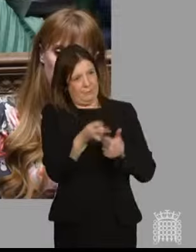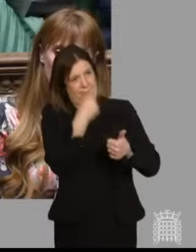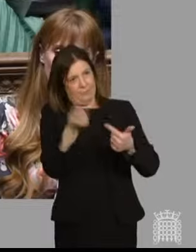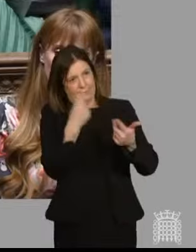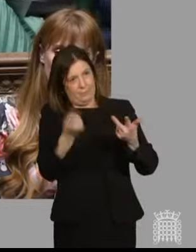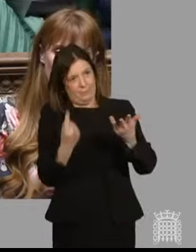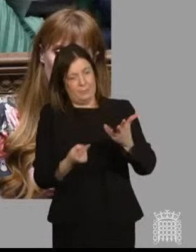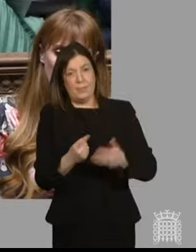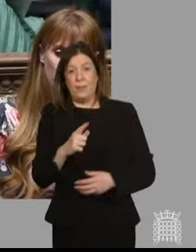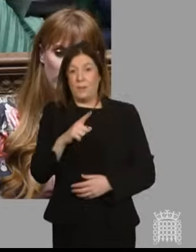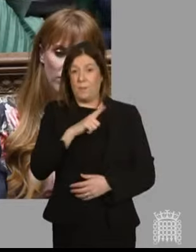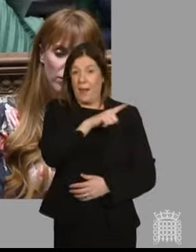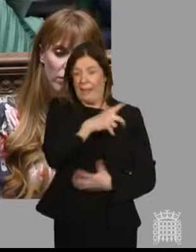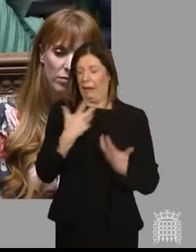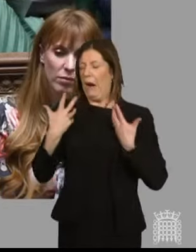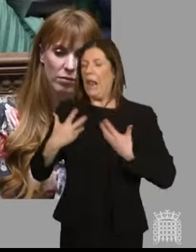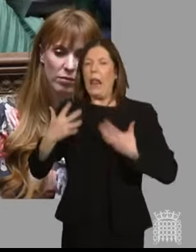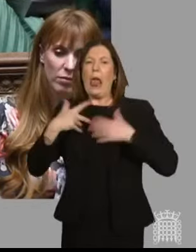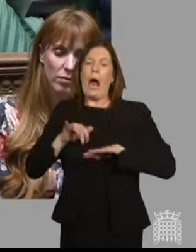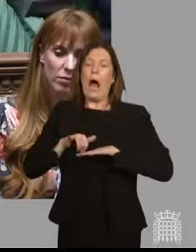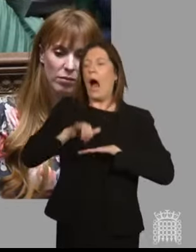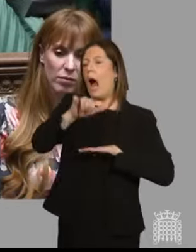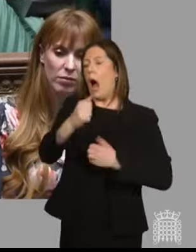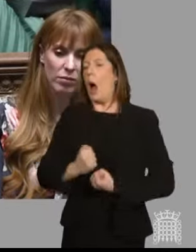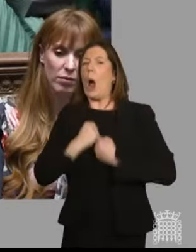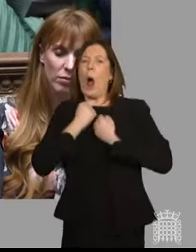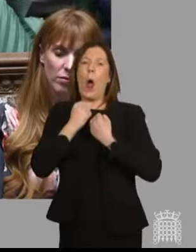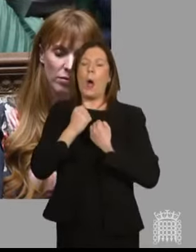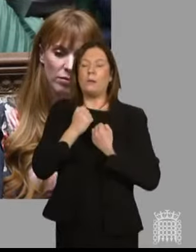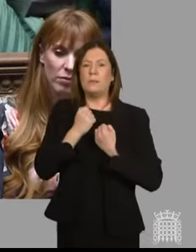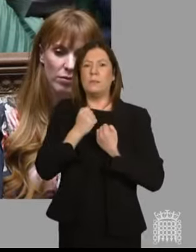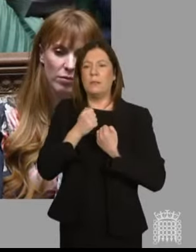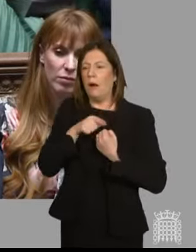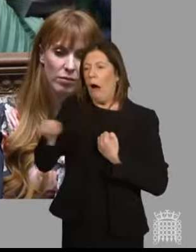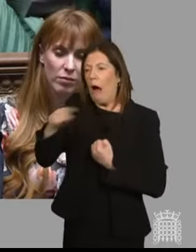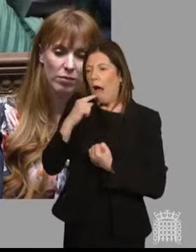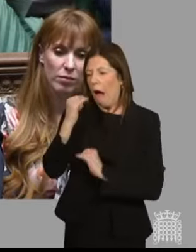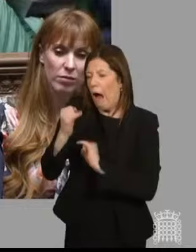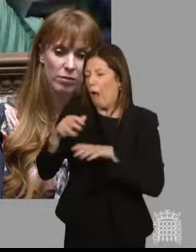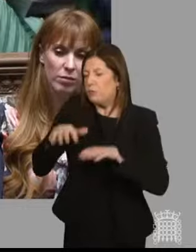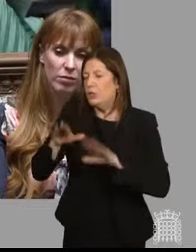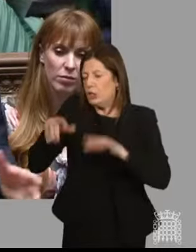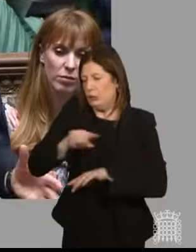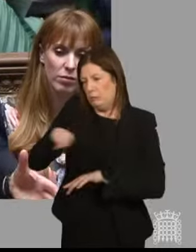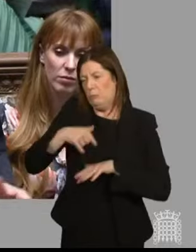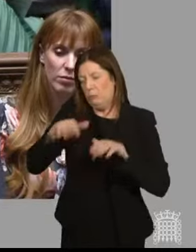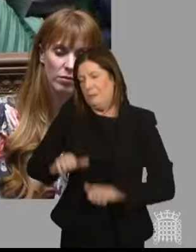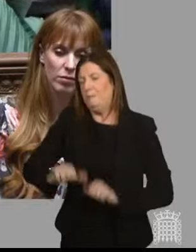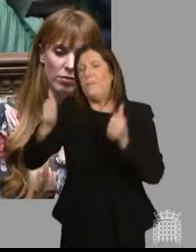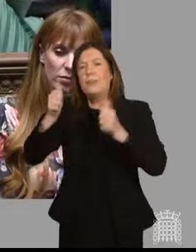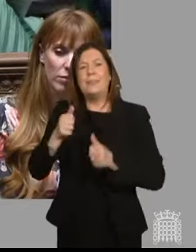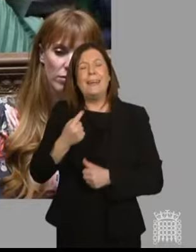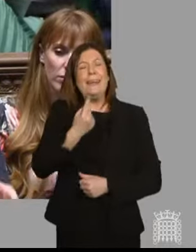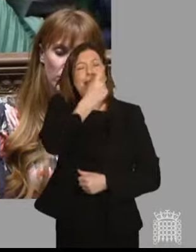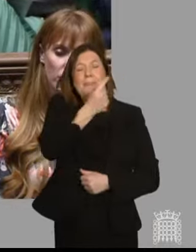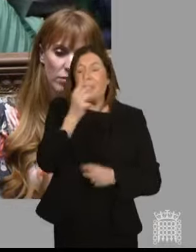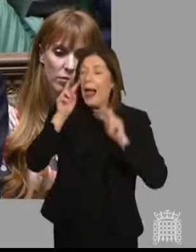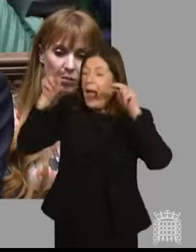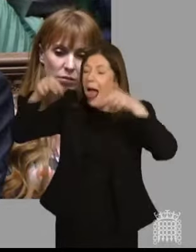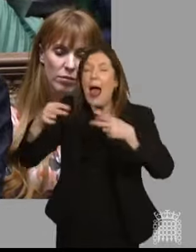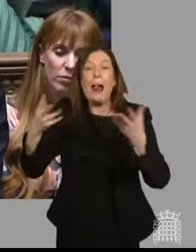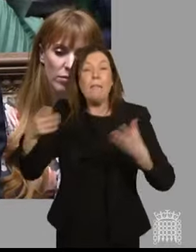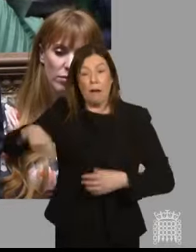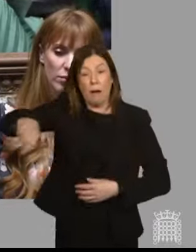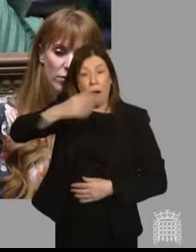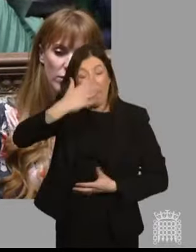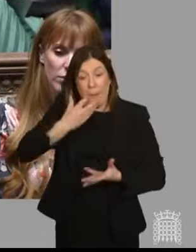the country down. He just doesn't get it. He doesn't get what a cost of living crisis feels like. He doesn't know